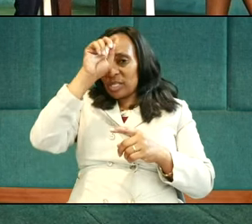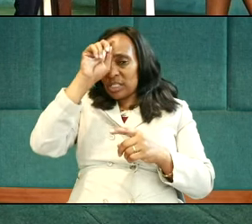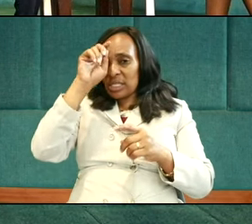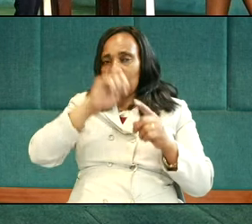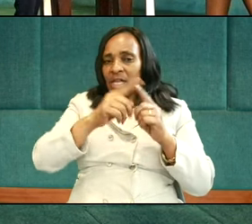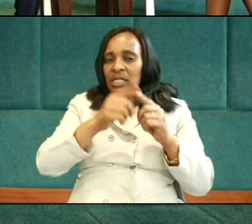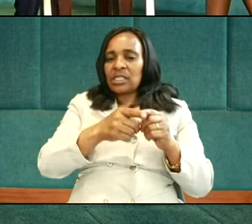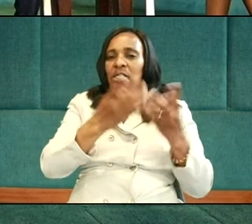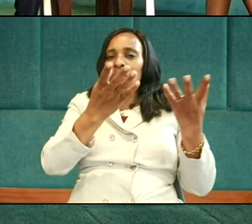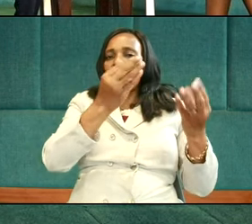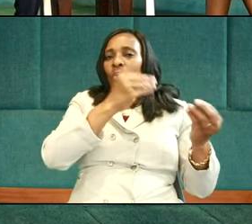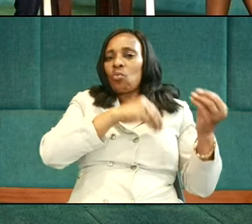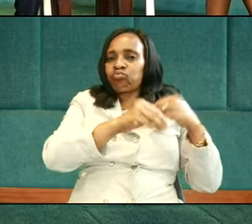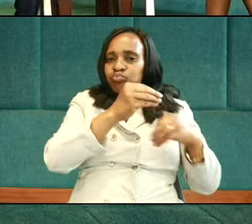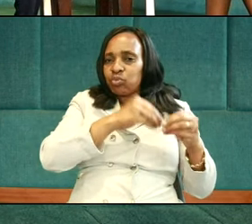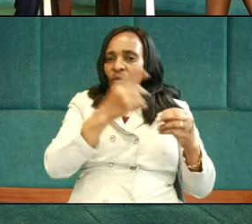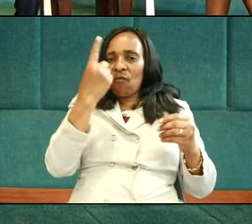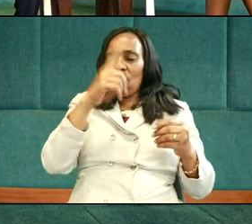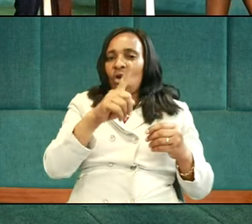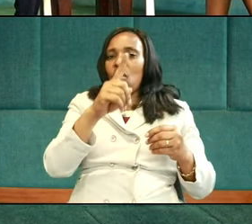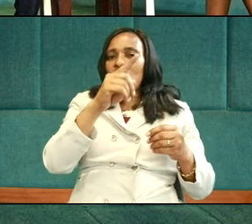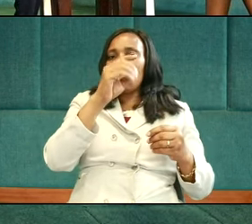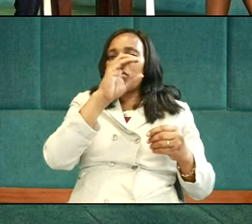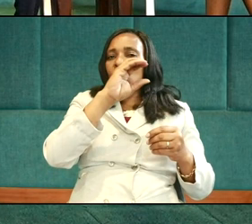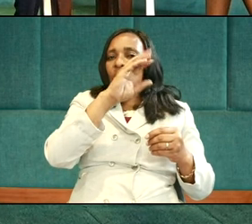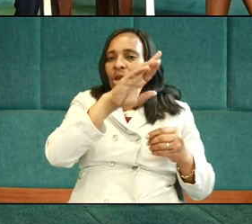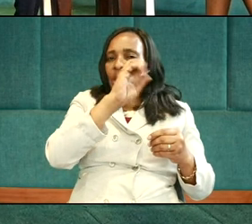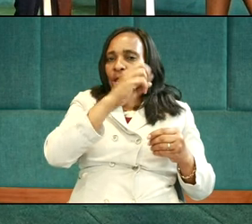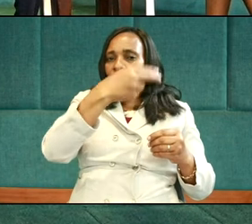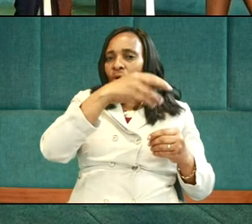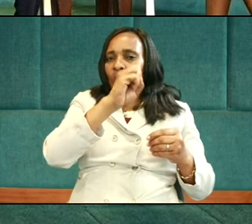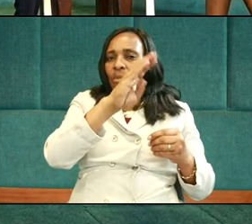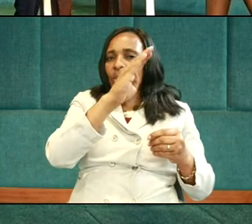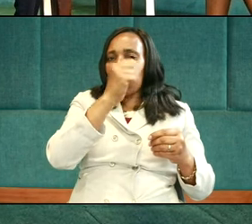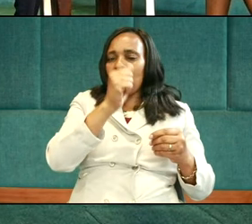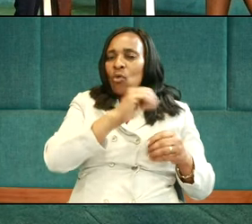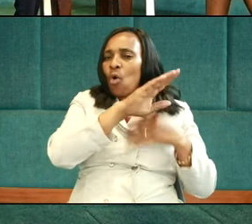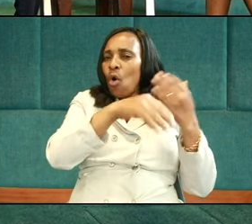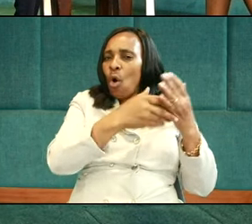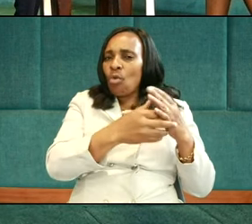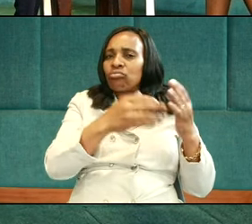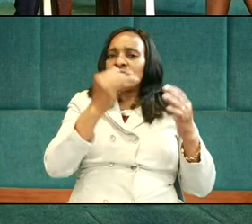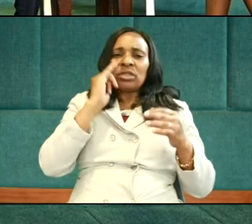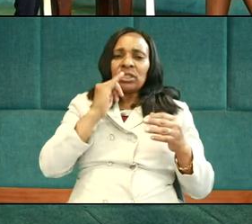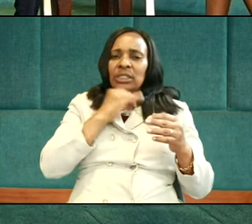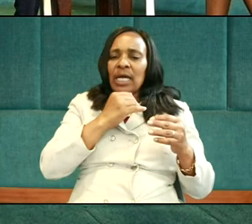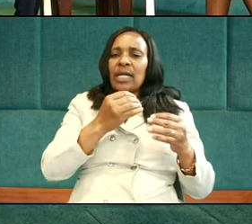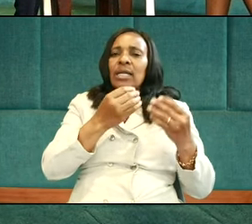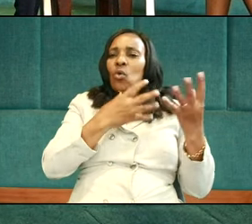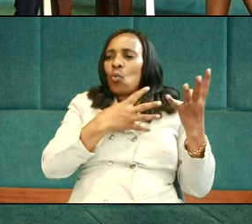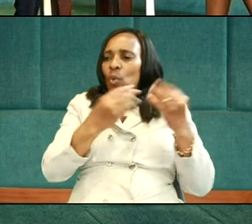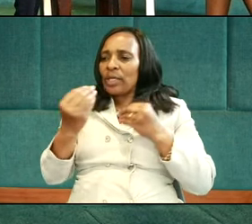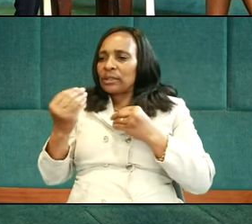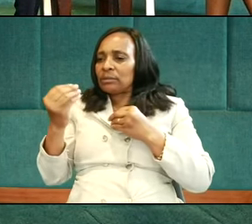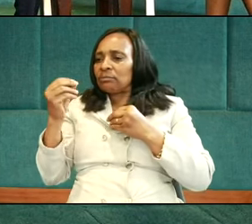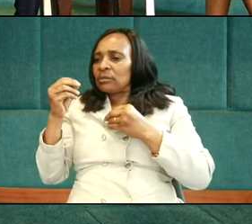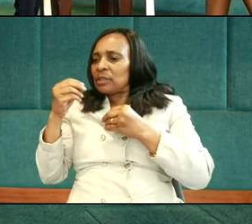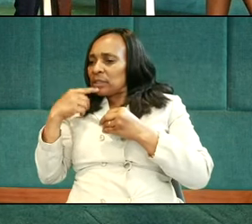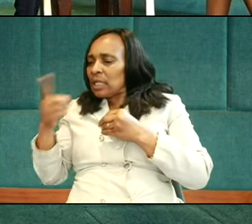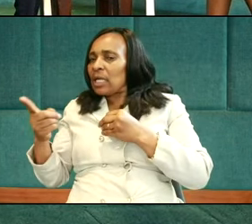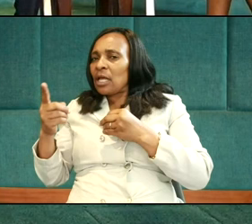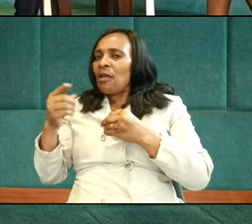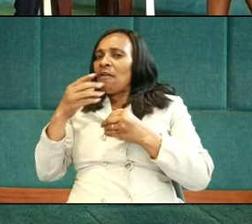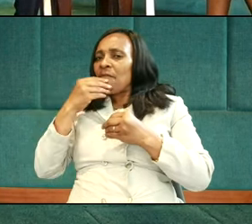Jeroboam, and he and the whole assembly of Israel went to Rehoboam and said to him, "Your father